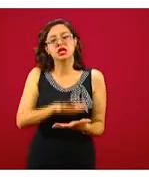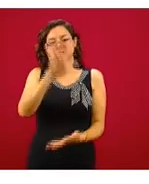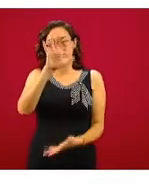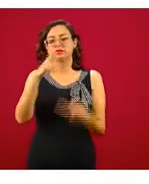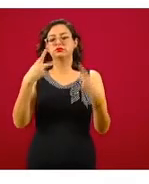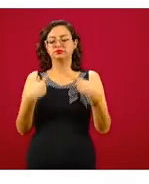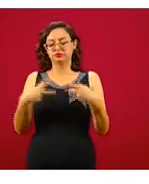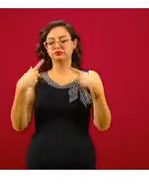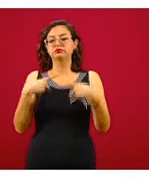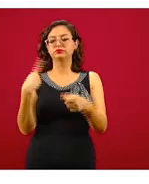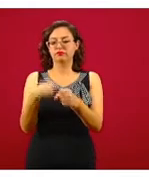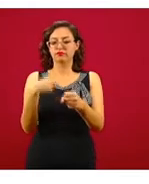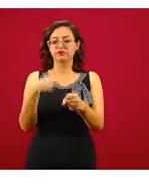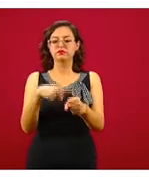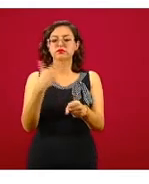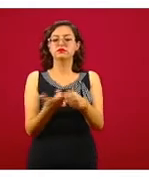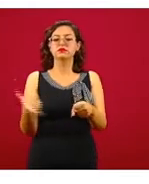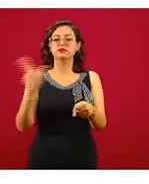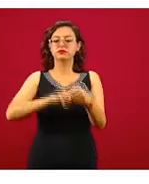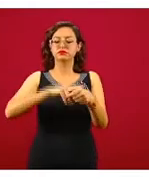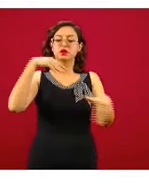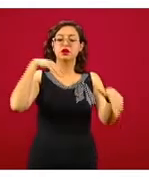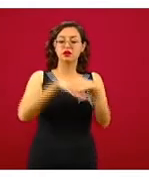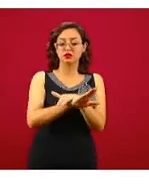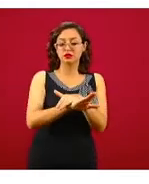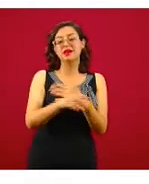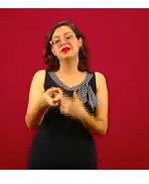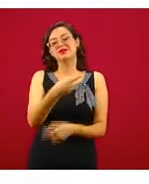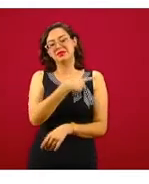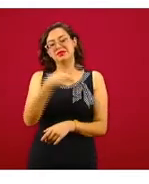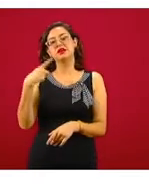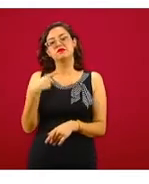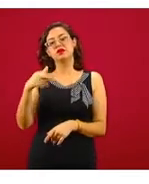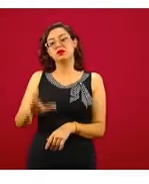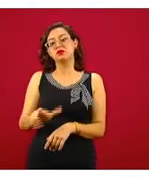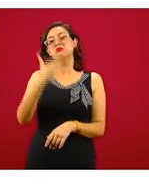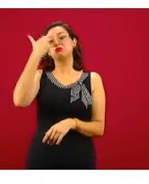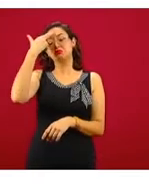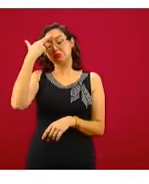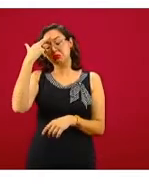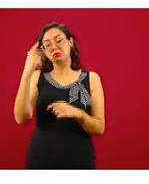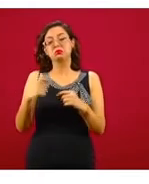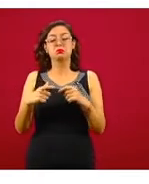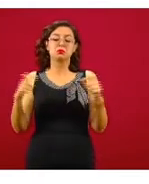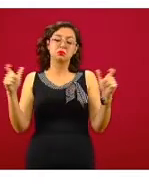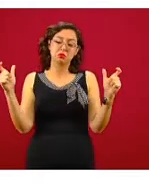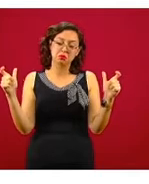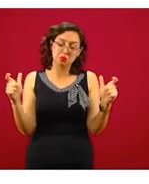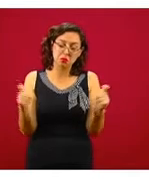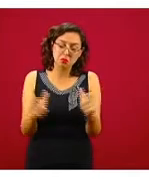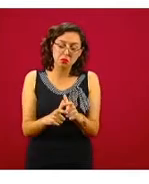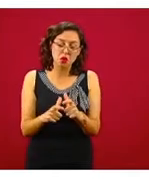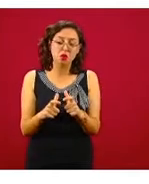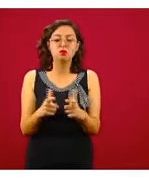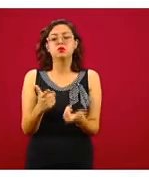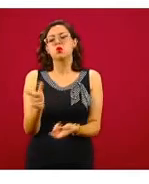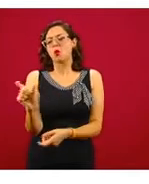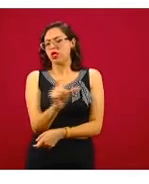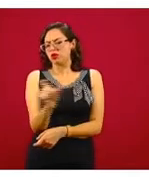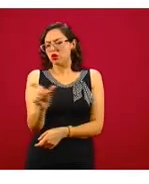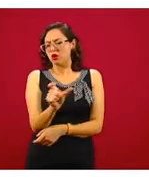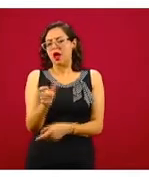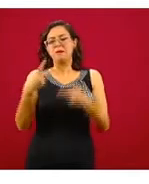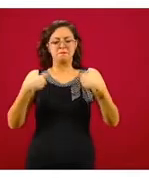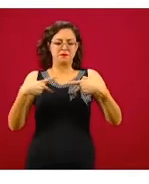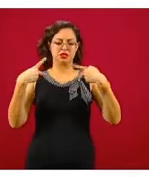ocupación. occupancy rates, some En el states momento, have lower recordando siempre que esta occupancy rates. puede disminuir si hay egresos